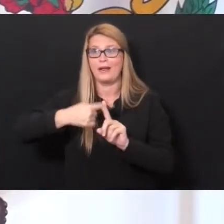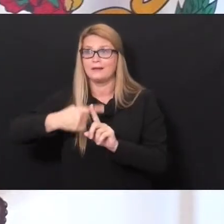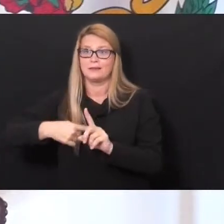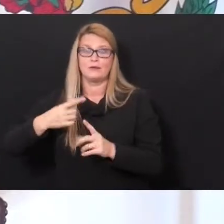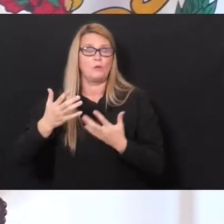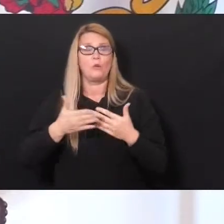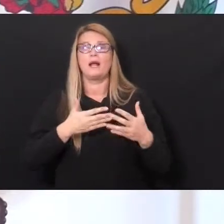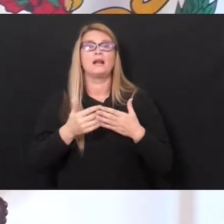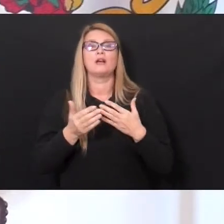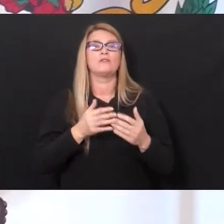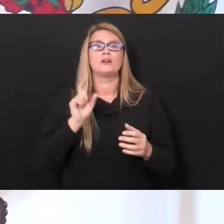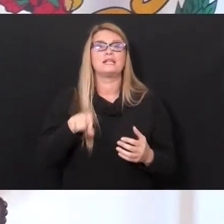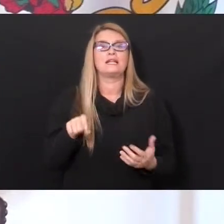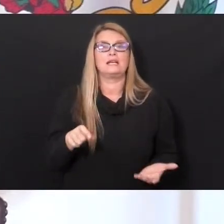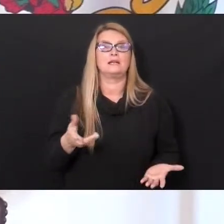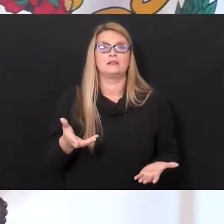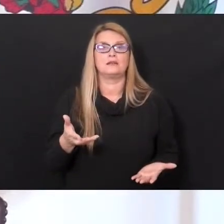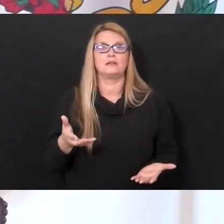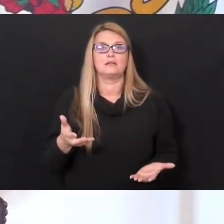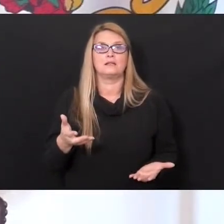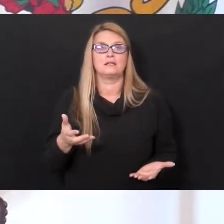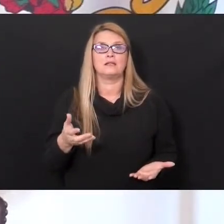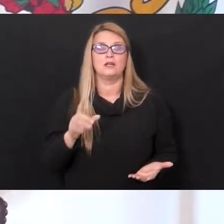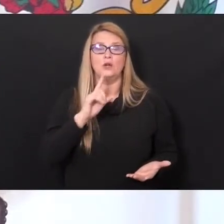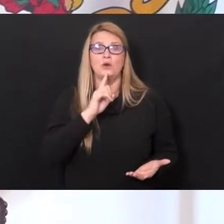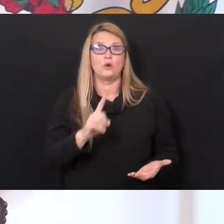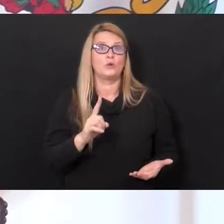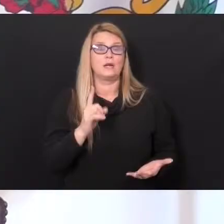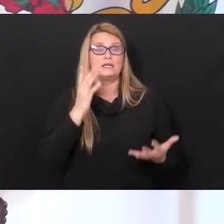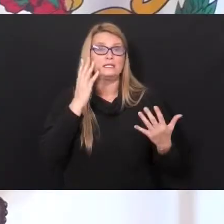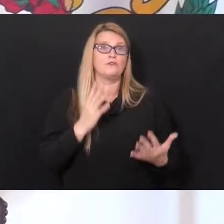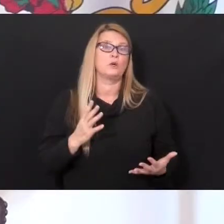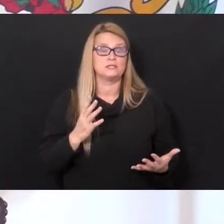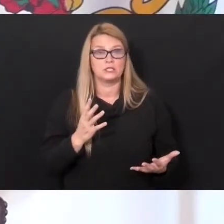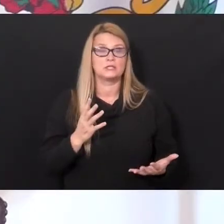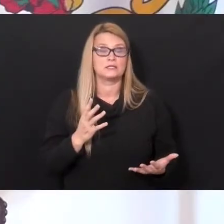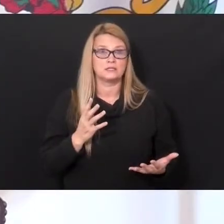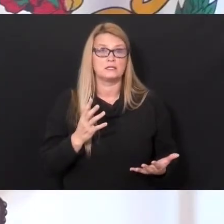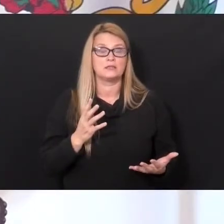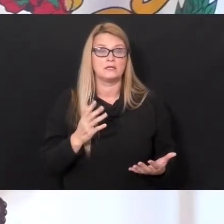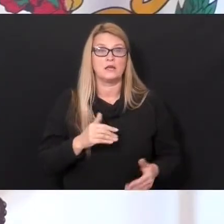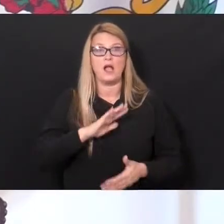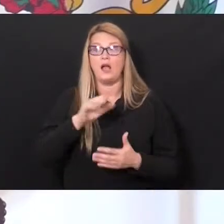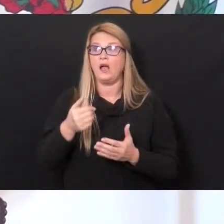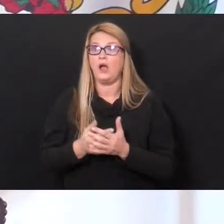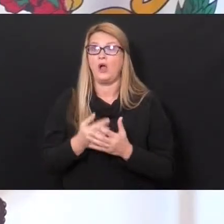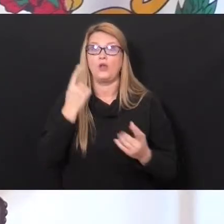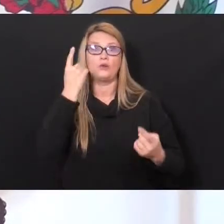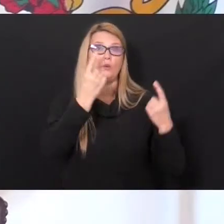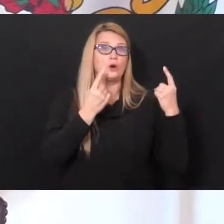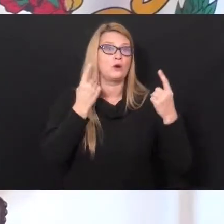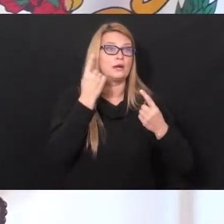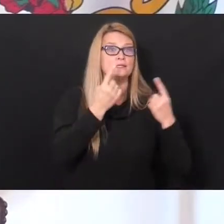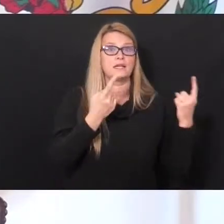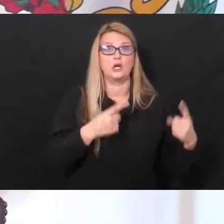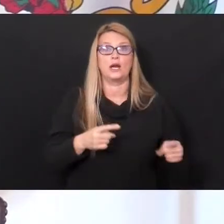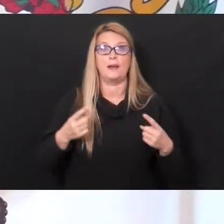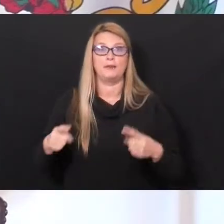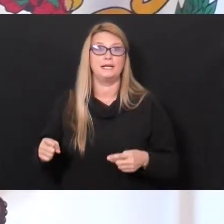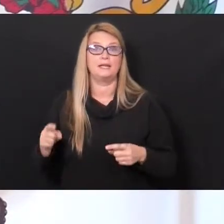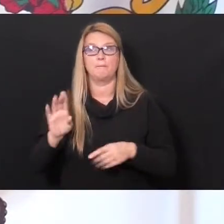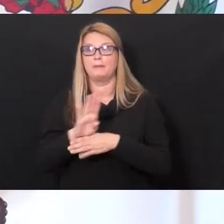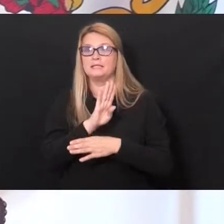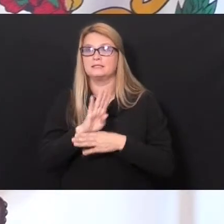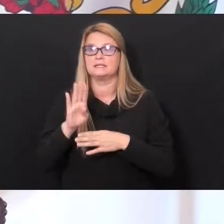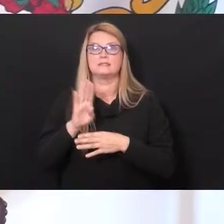whatever, that are due, that they're just agonizing over like crazy, and all the worries that they're having to contend with, and